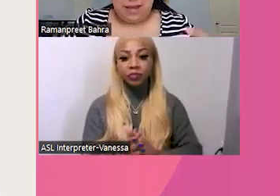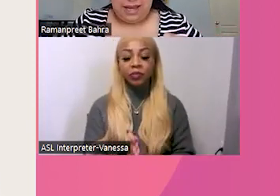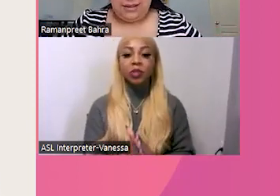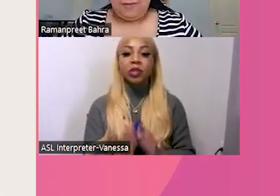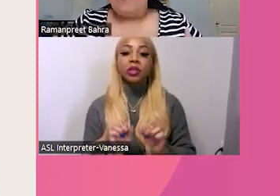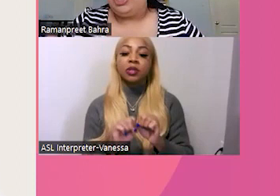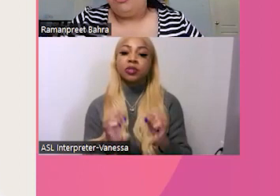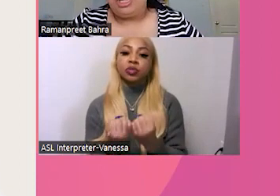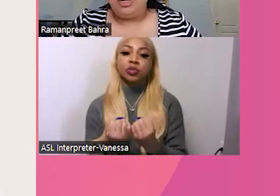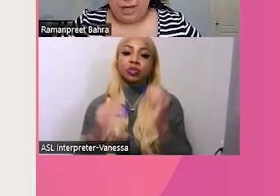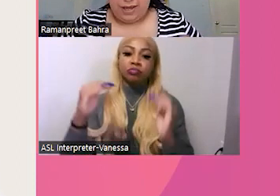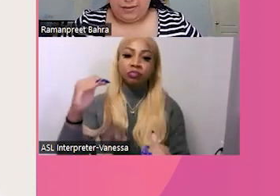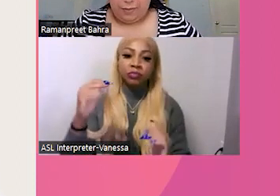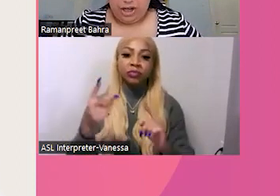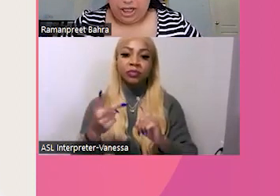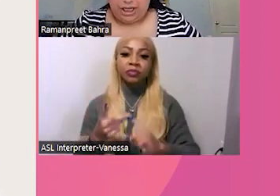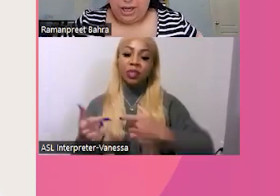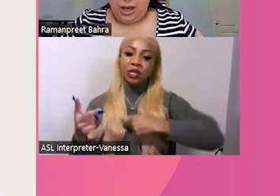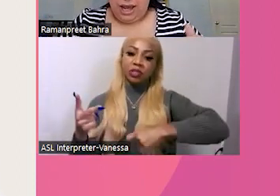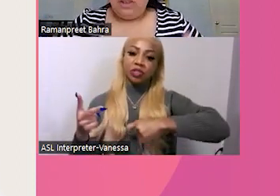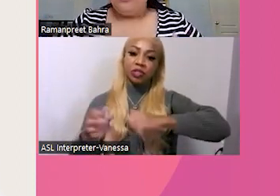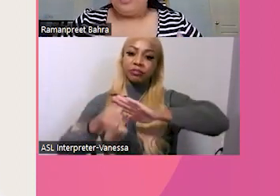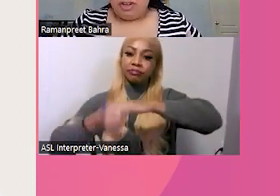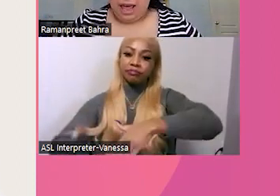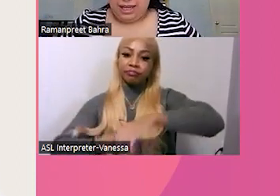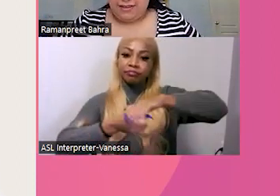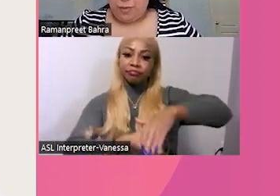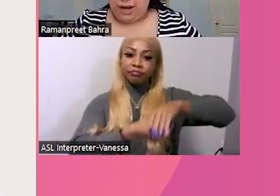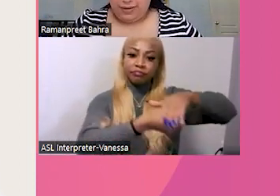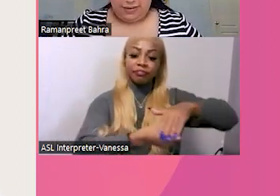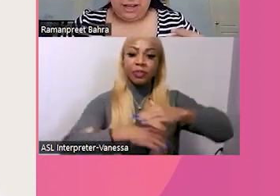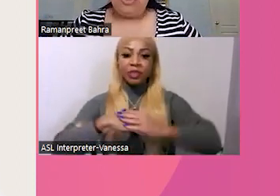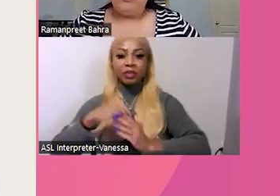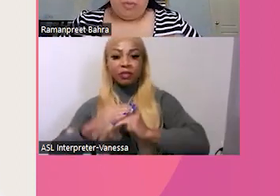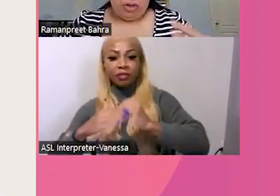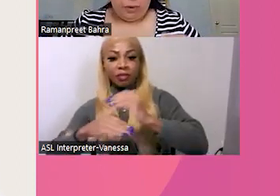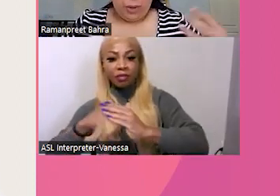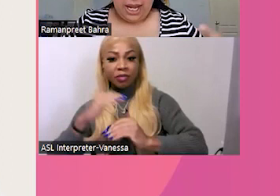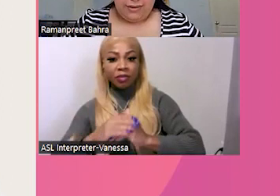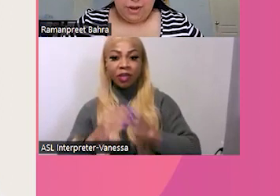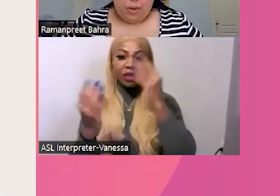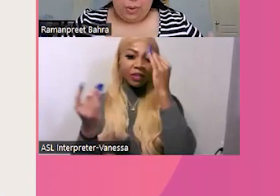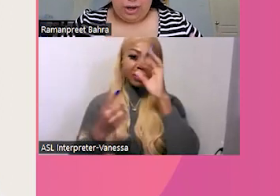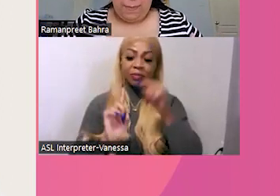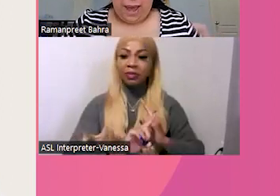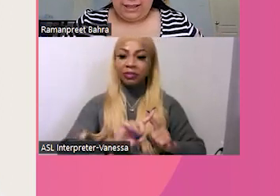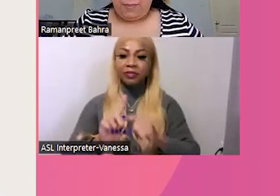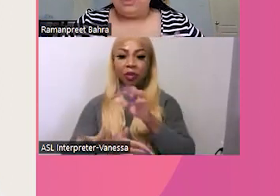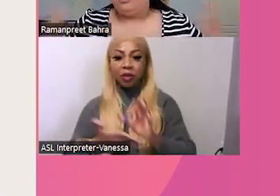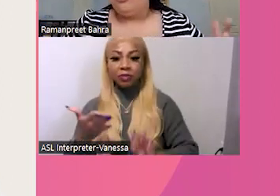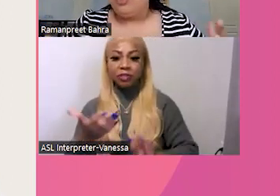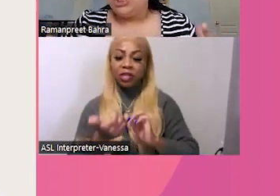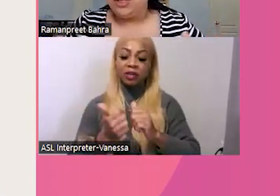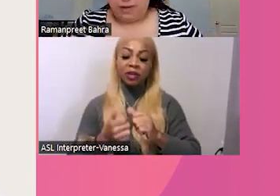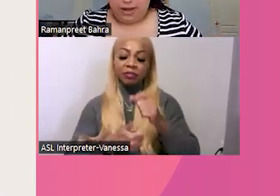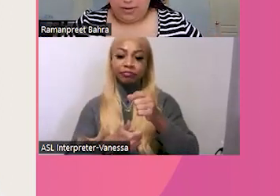injustices, and specifically gender-based oppression, intersectionality as a praxis thinks through the multiple ways we are impacted by